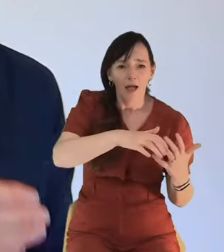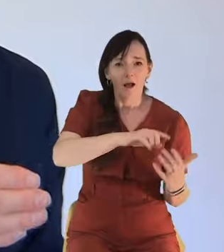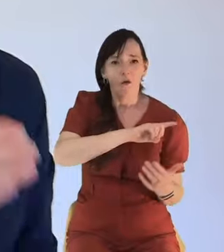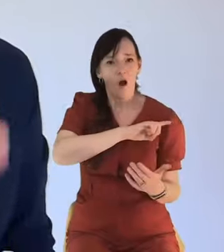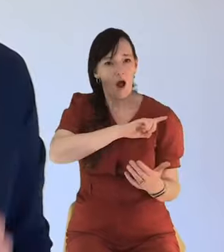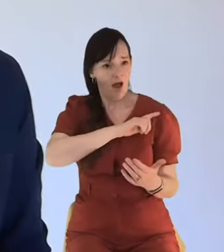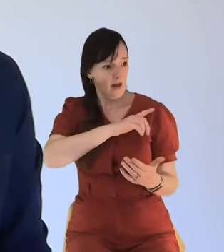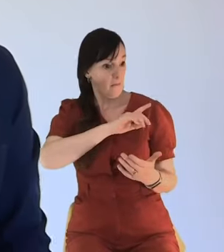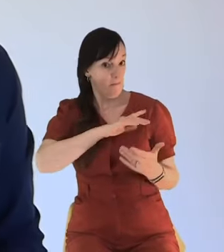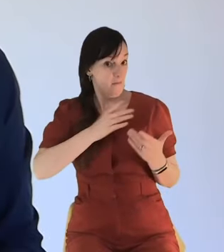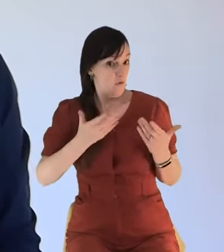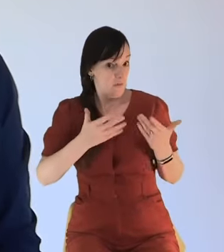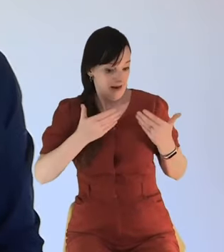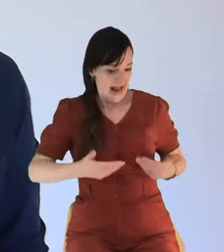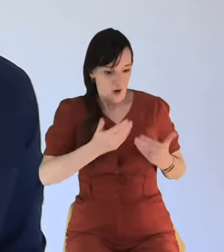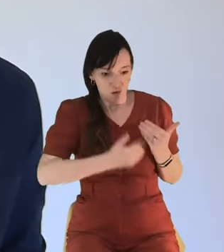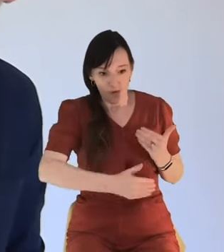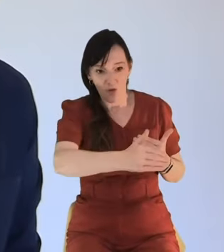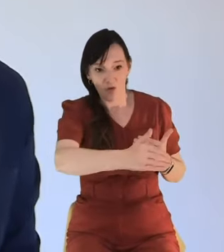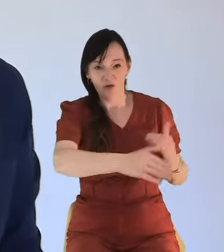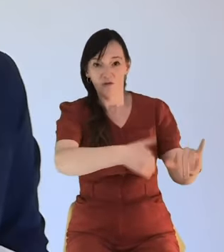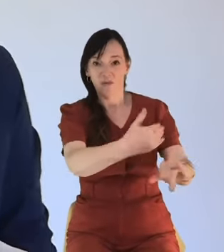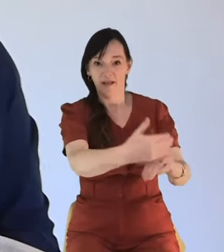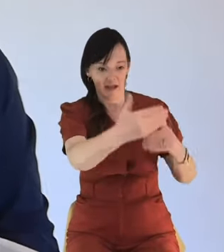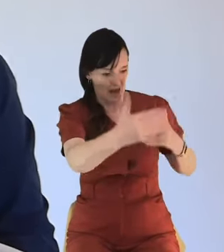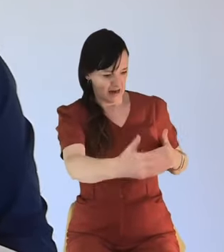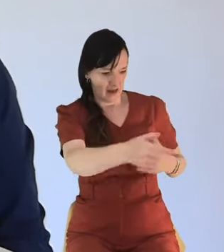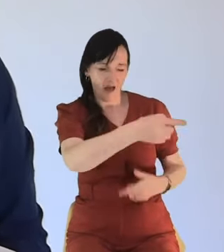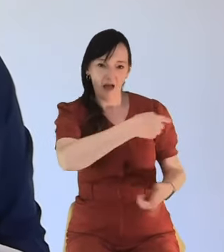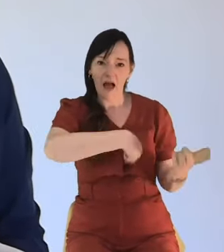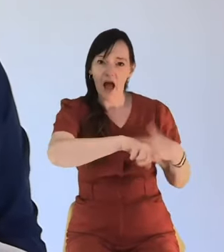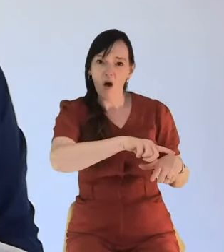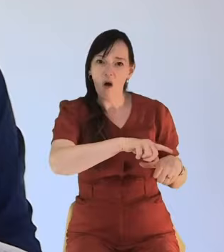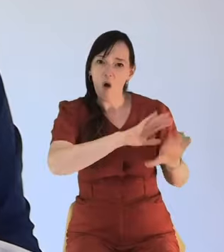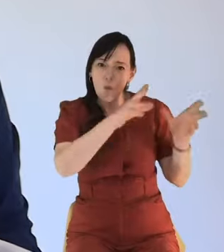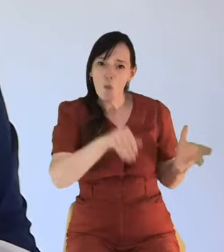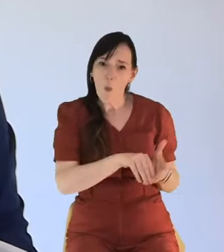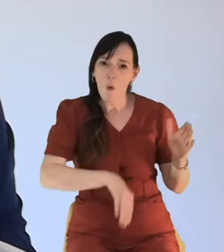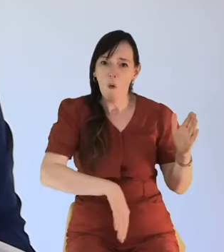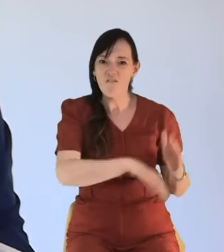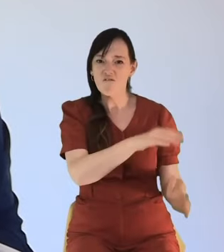but between now and then, if the world is awash with lies,